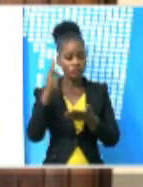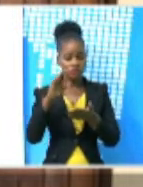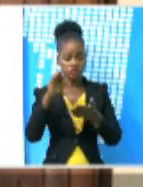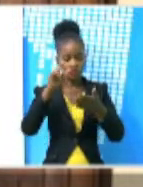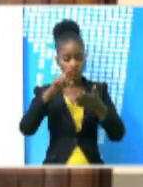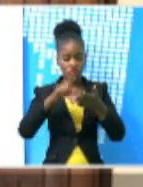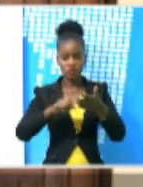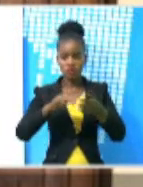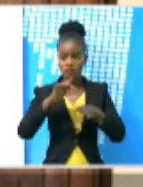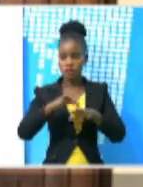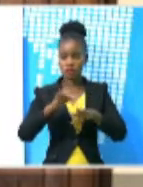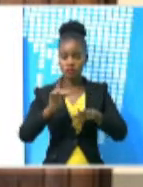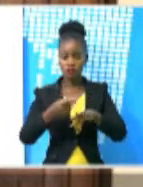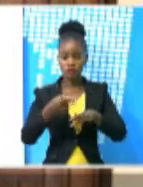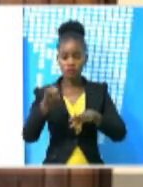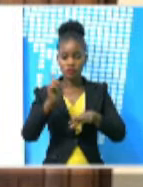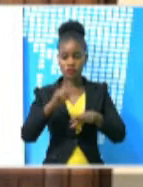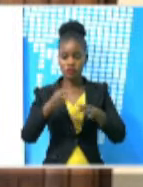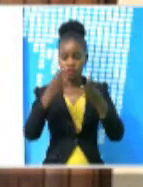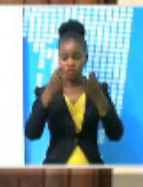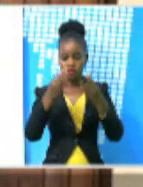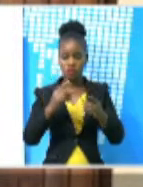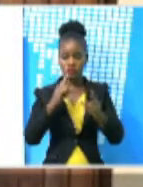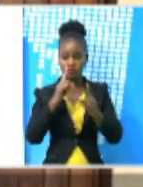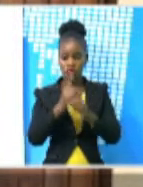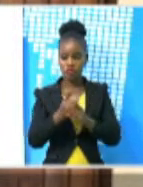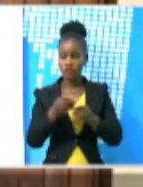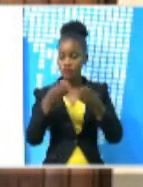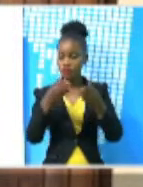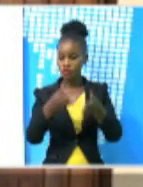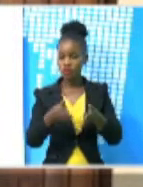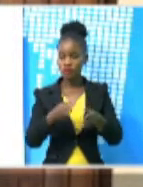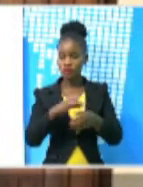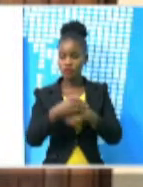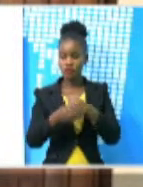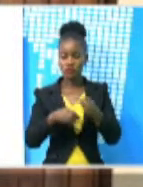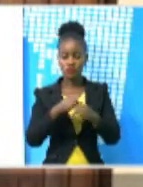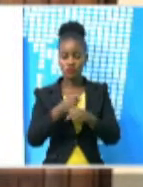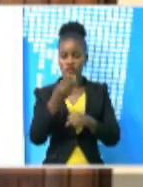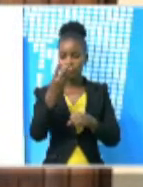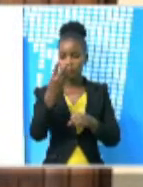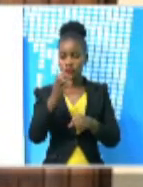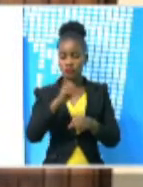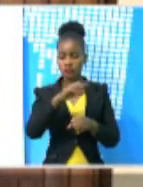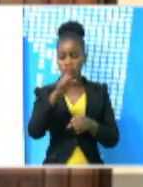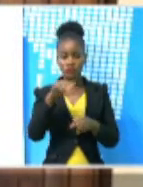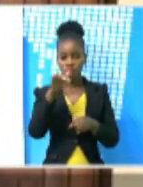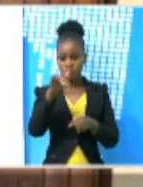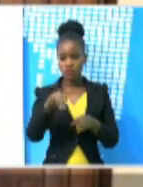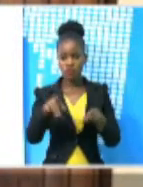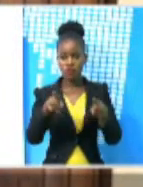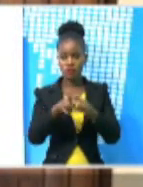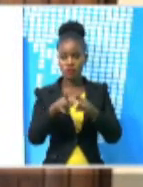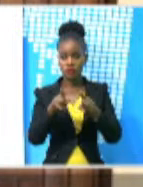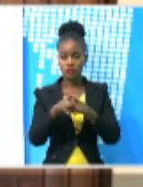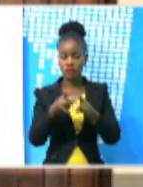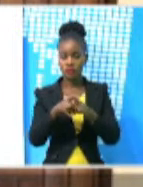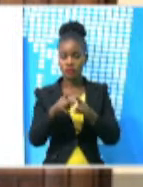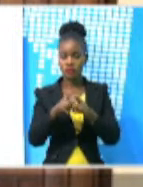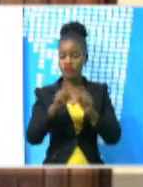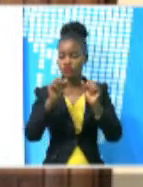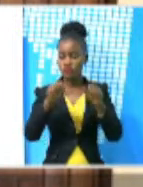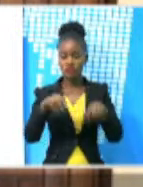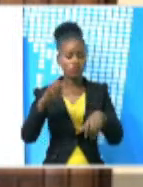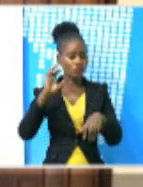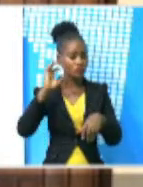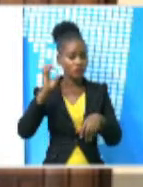budgeting, but when it comes to release, we find that the budget is performing at 40%, just like you have been